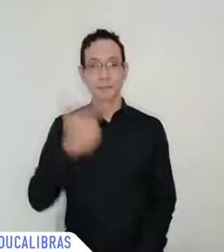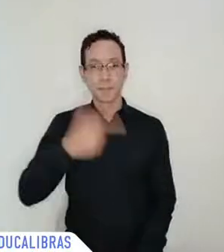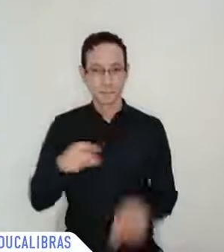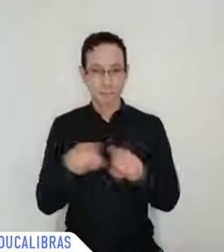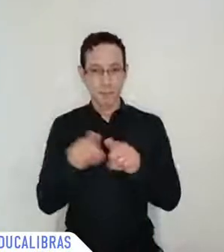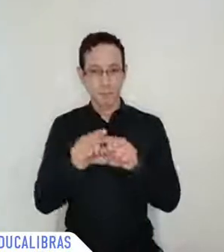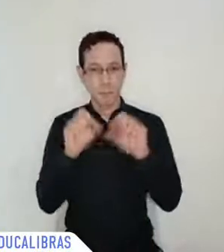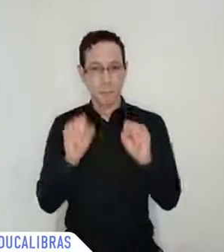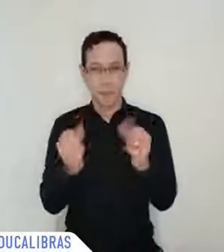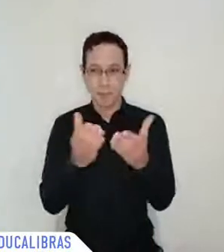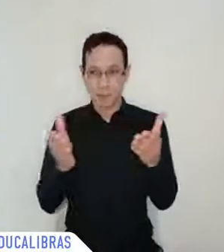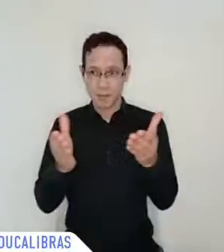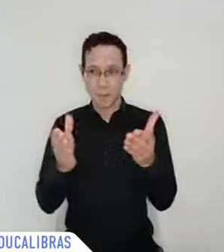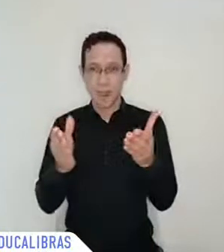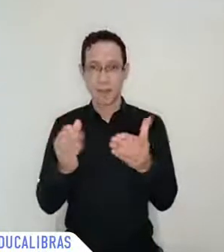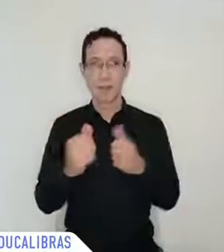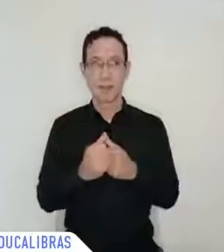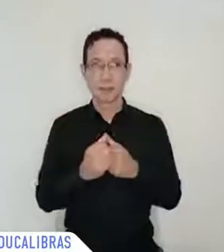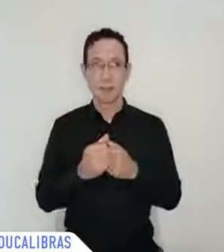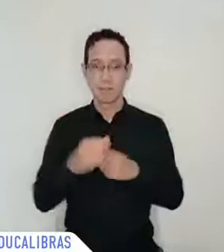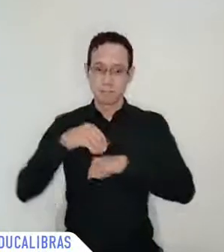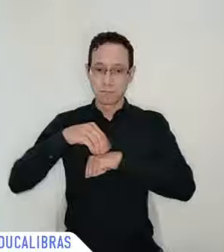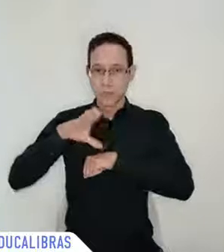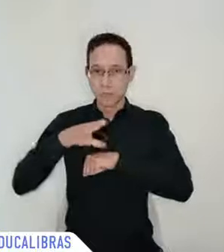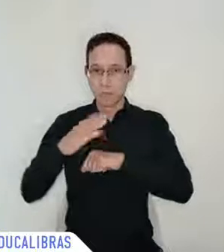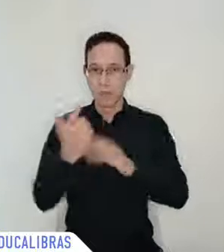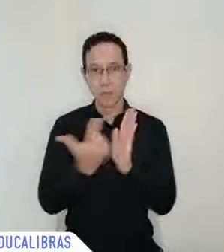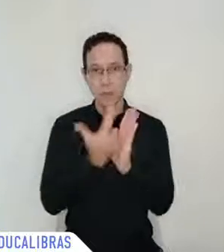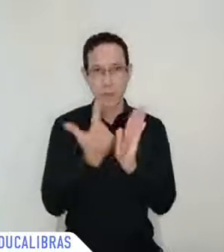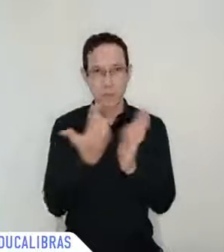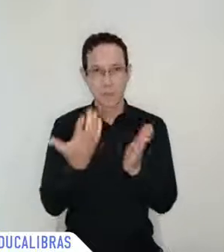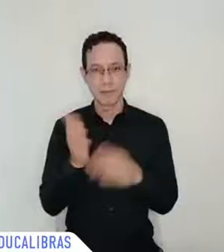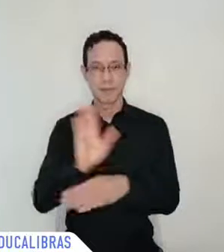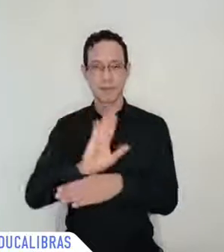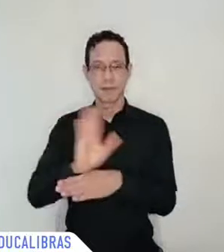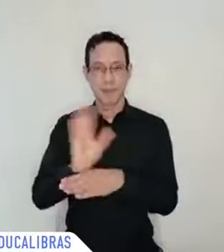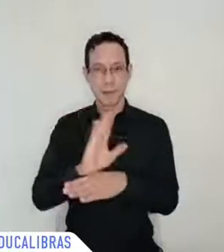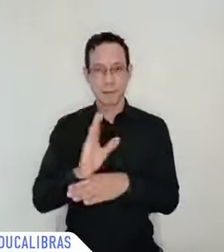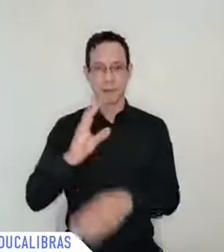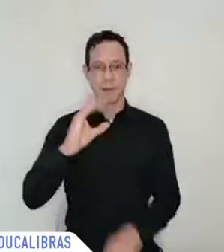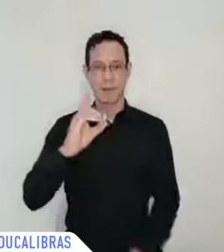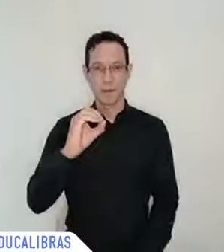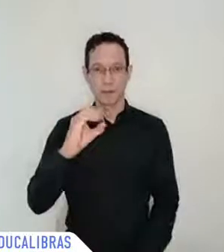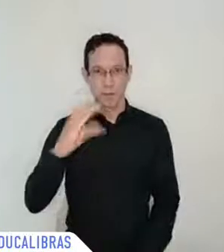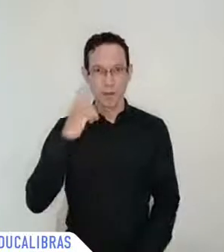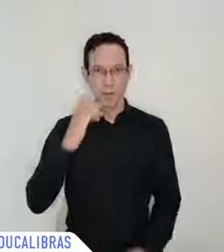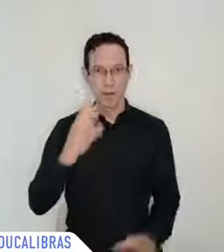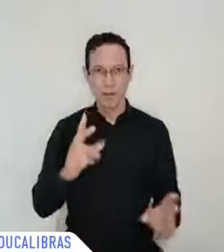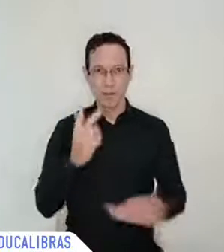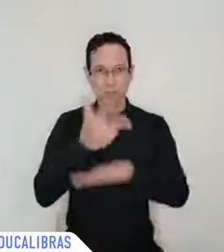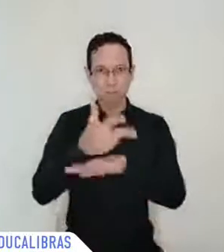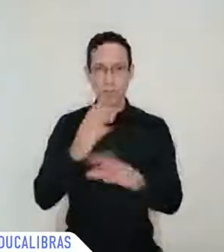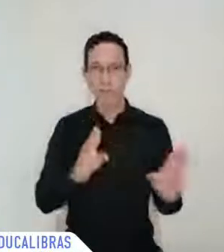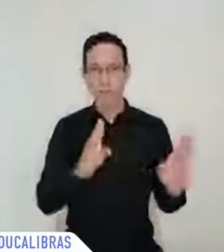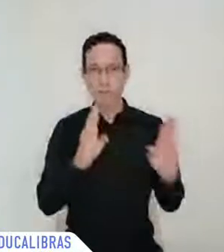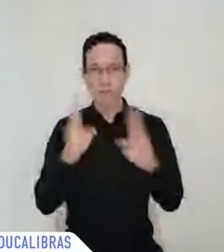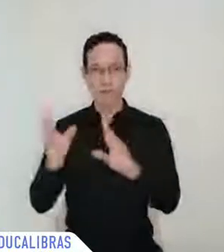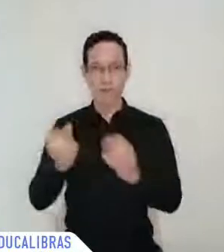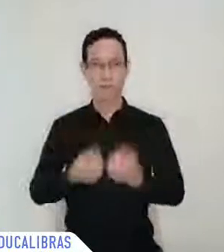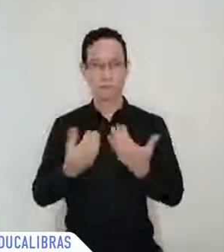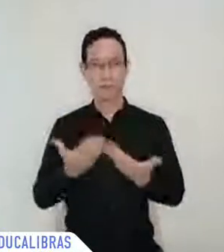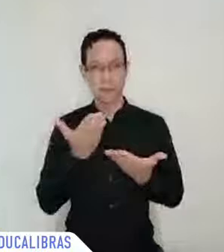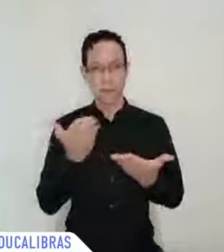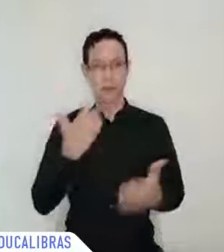minutes. And also ask you to recommend a documentary, a book,